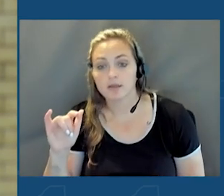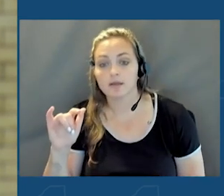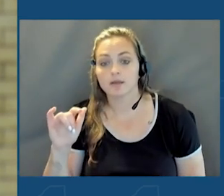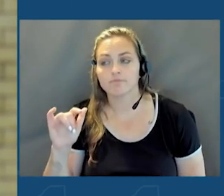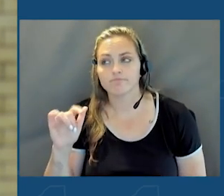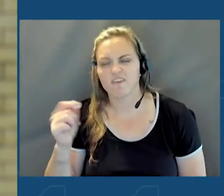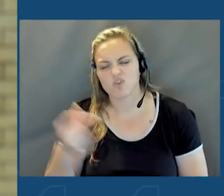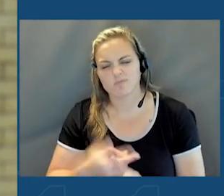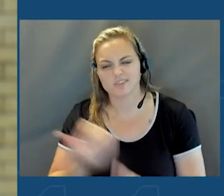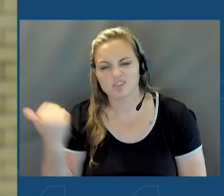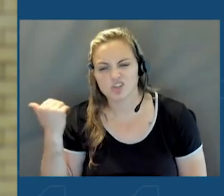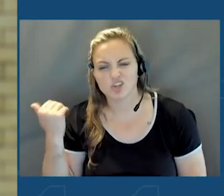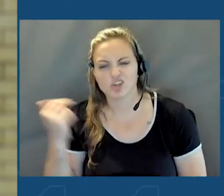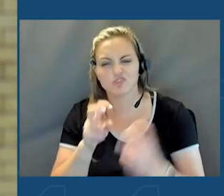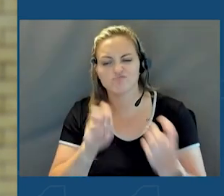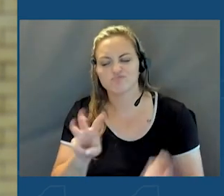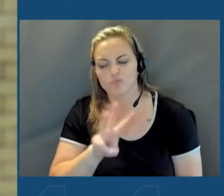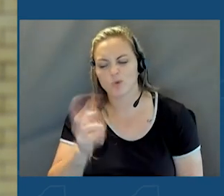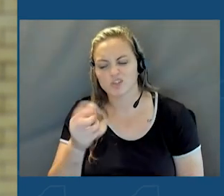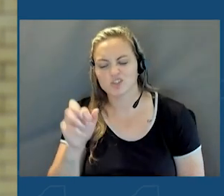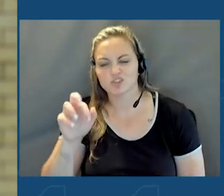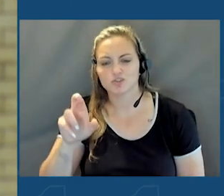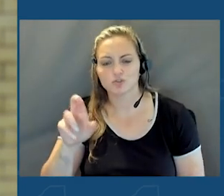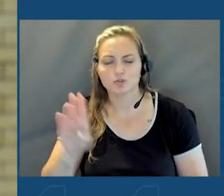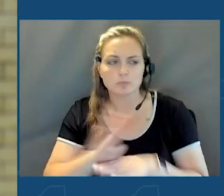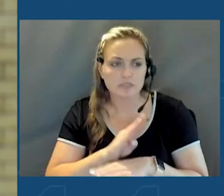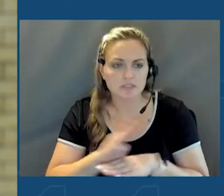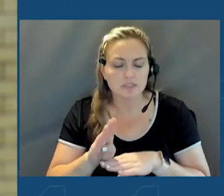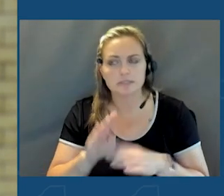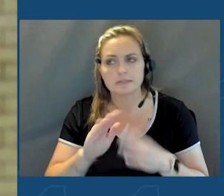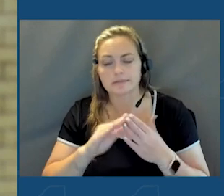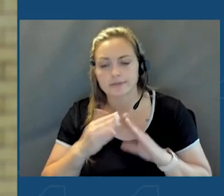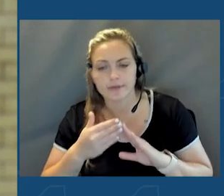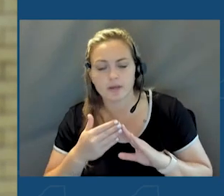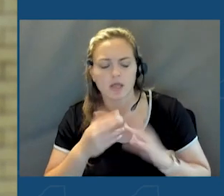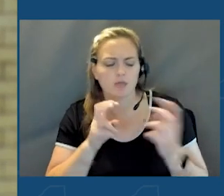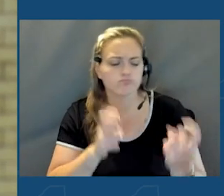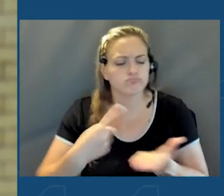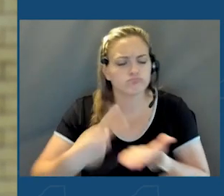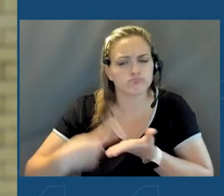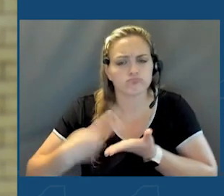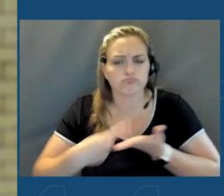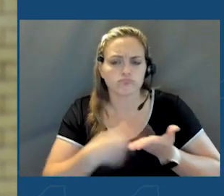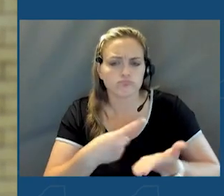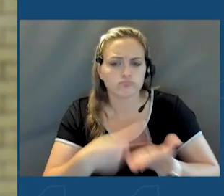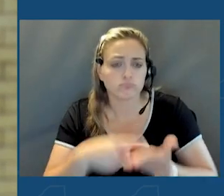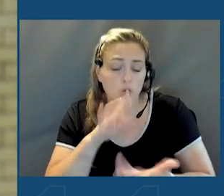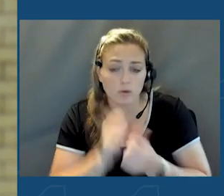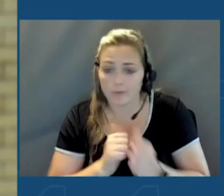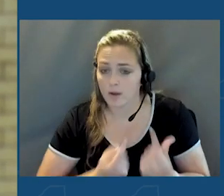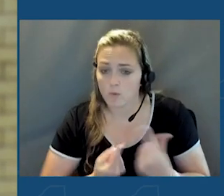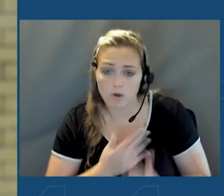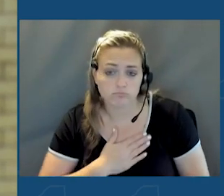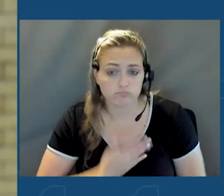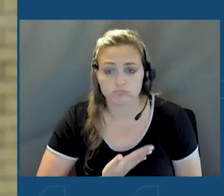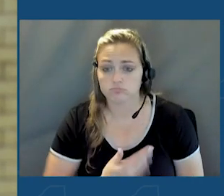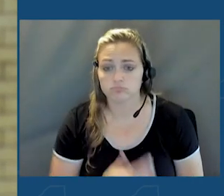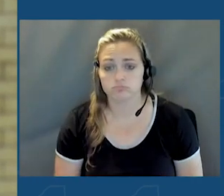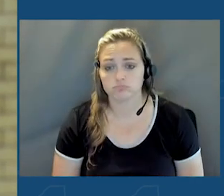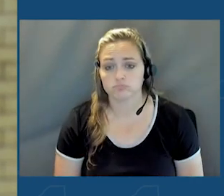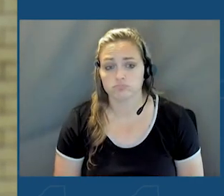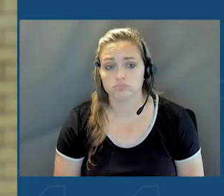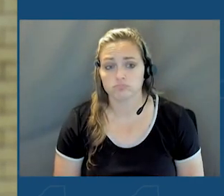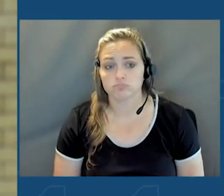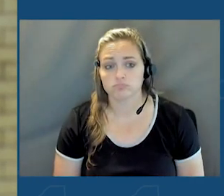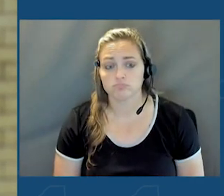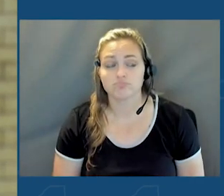sat down with people in Westchester and businesses. I sat down with people in the city. I sat down with people in Brooklyn. I talk to anybody. More than talking, I like